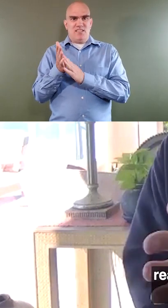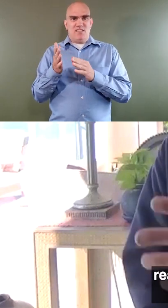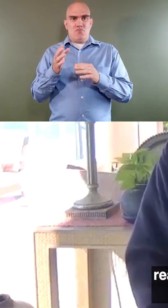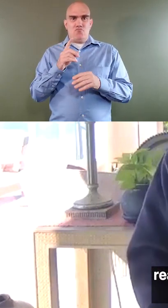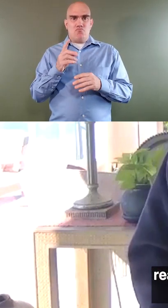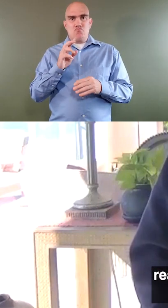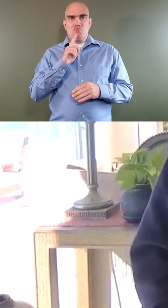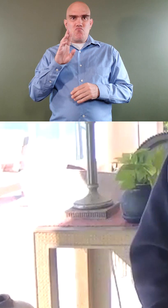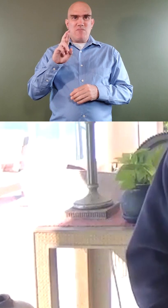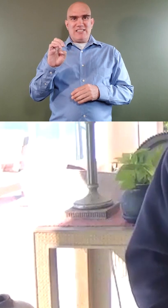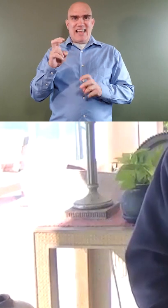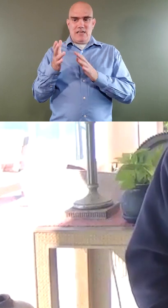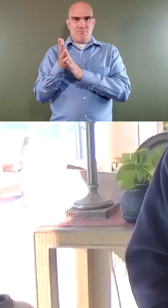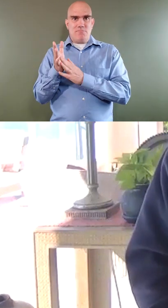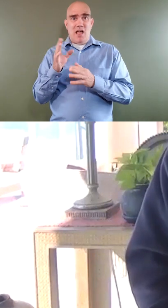missing are almost nil.